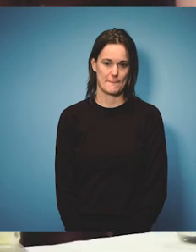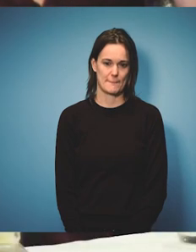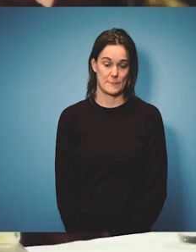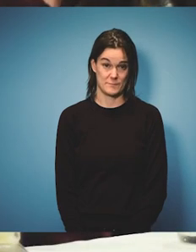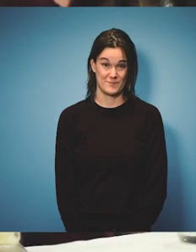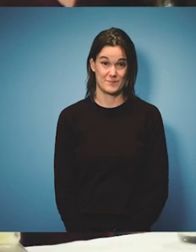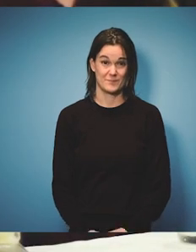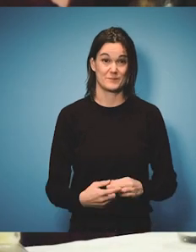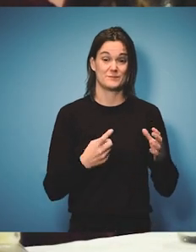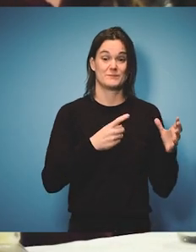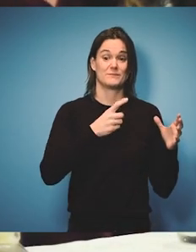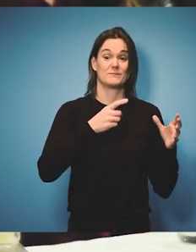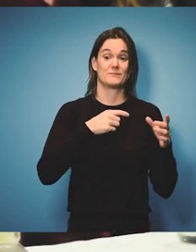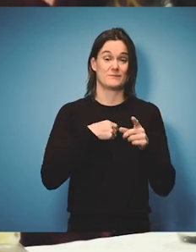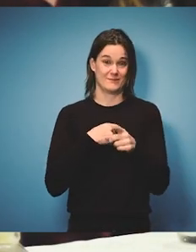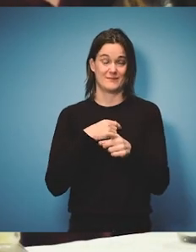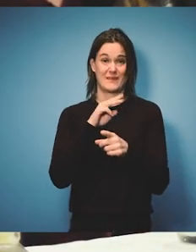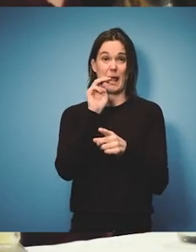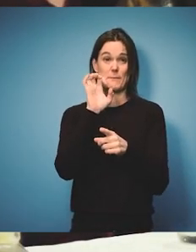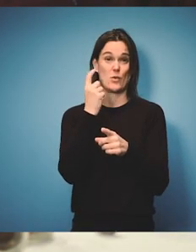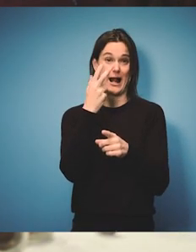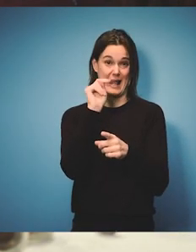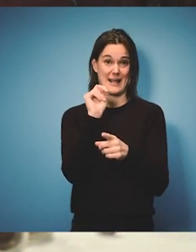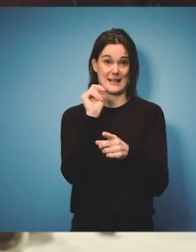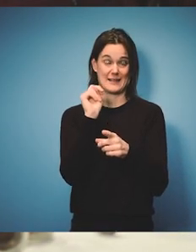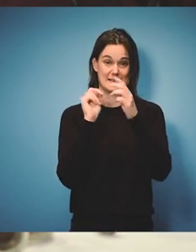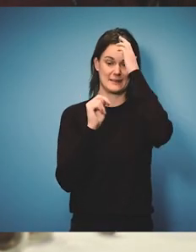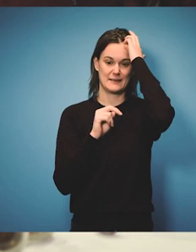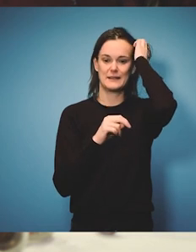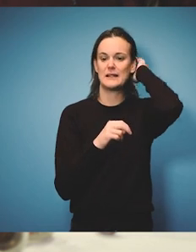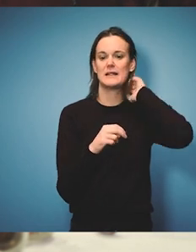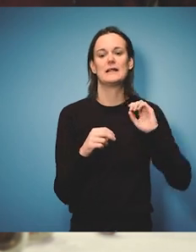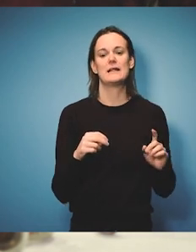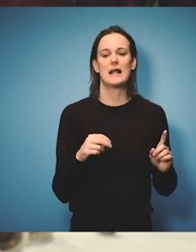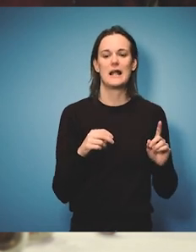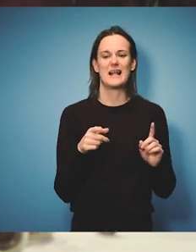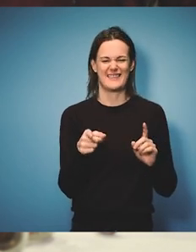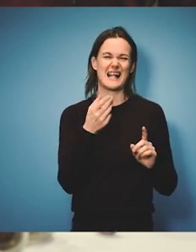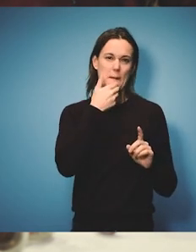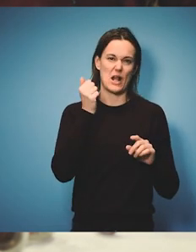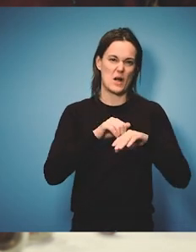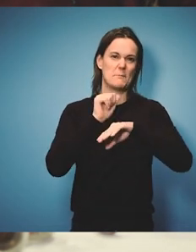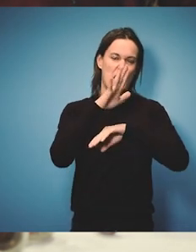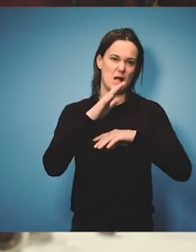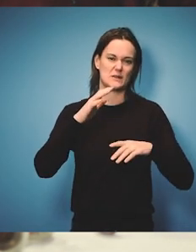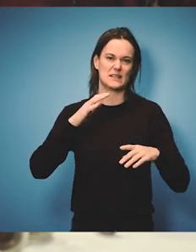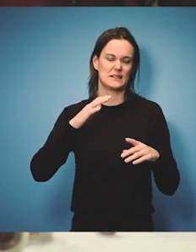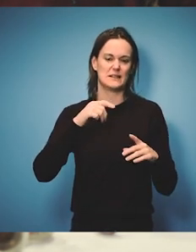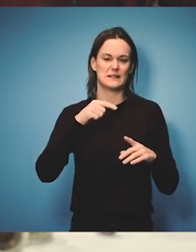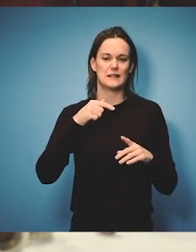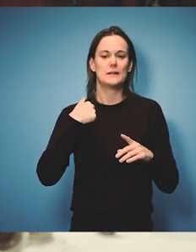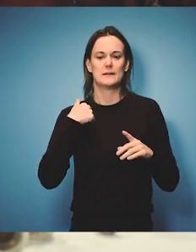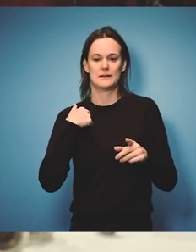So we just took the meringue out of its insert, and that's it right there. You can see it. I took it off a little bit, not quite so